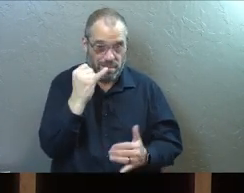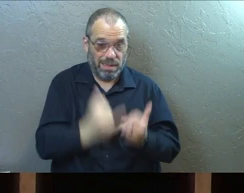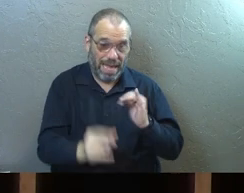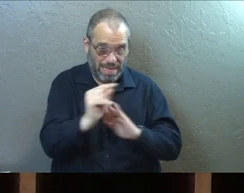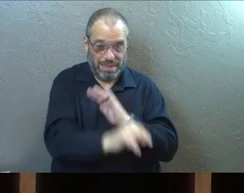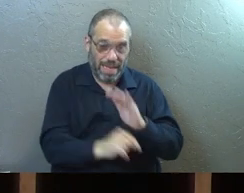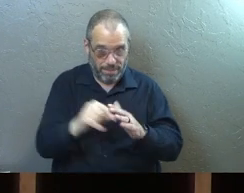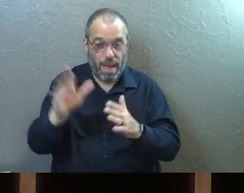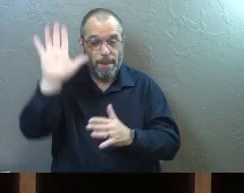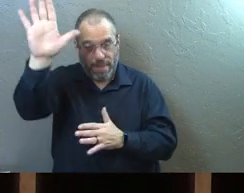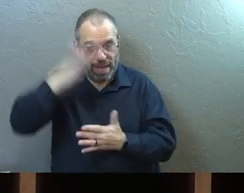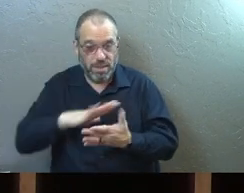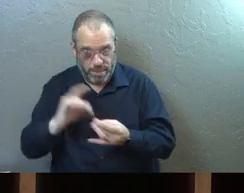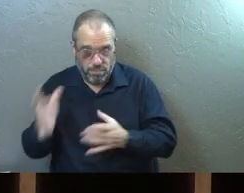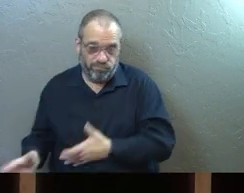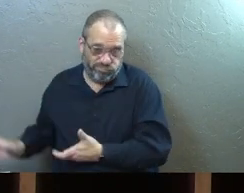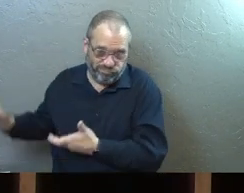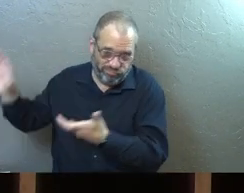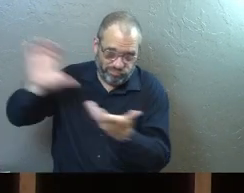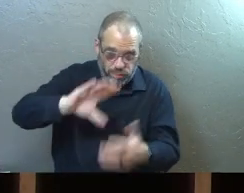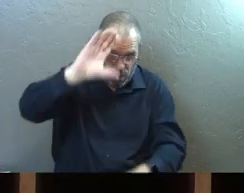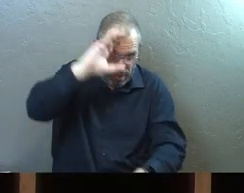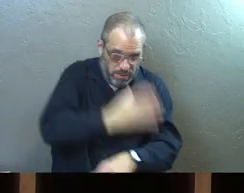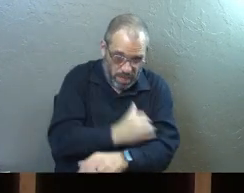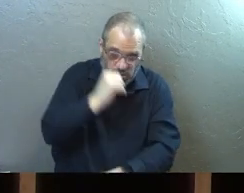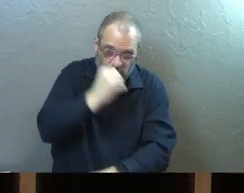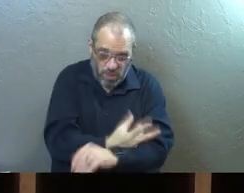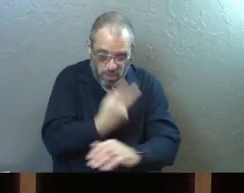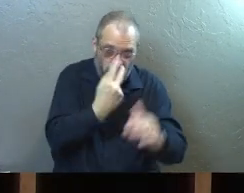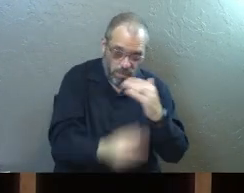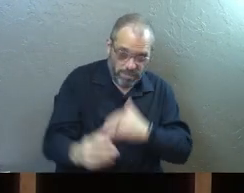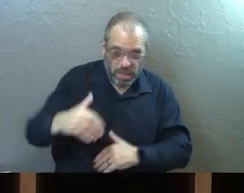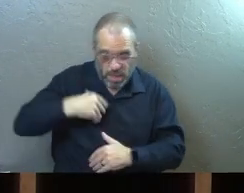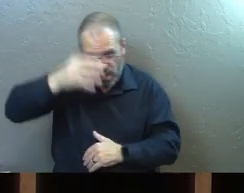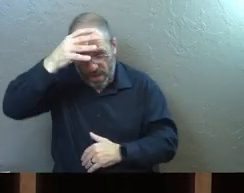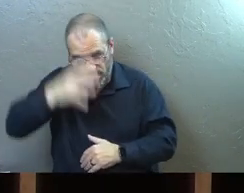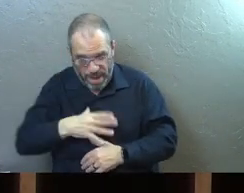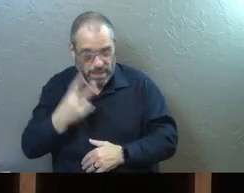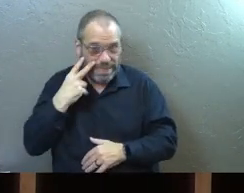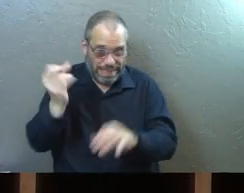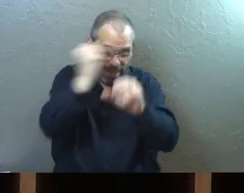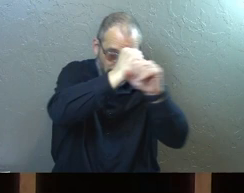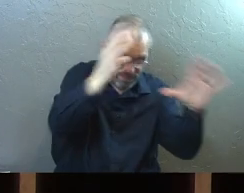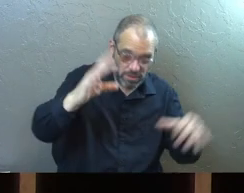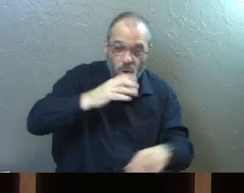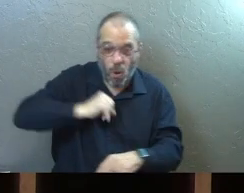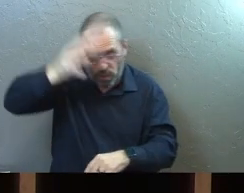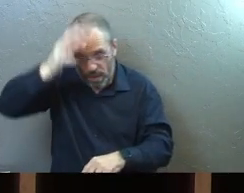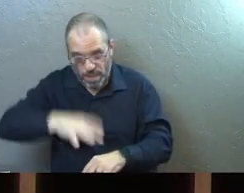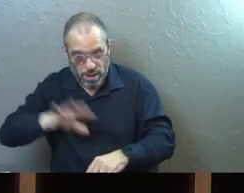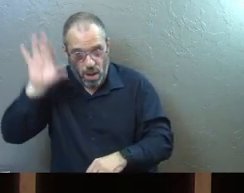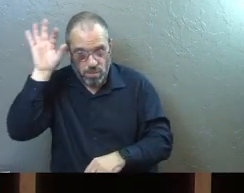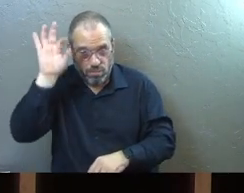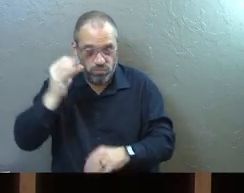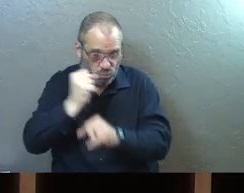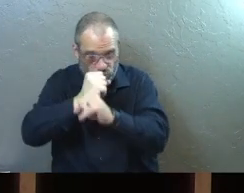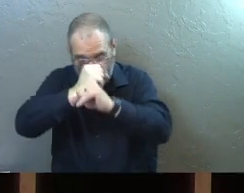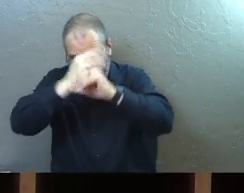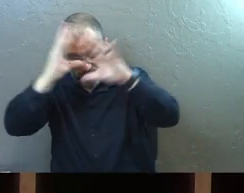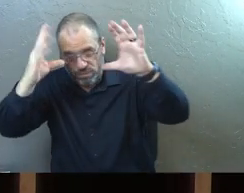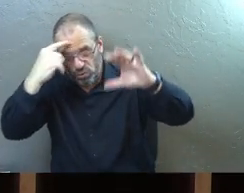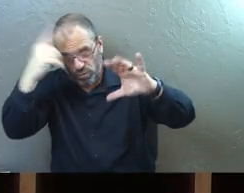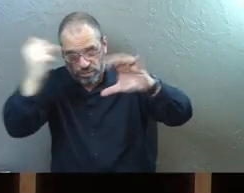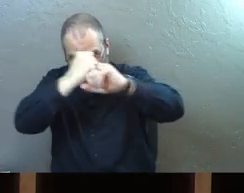says, I will pour out my spirit upon all people. Your sons and daughters will prophesy. Your young men will see visions and your old men will